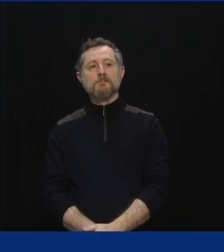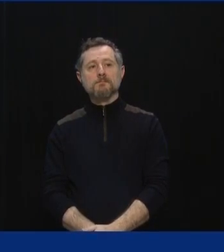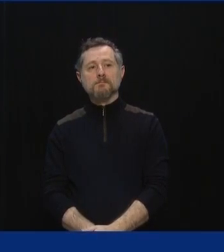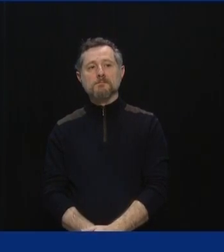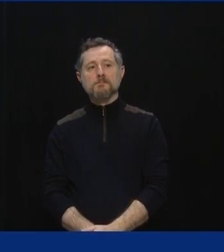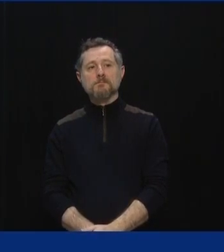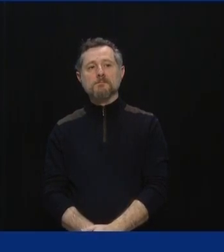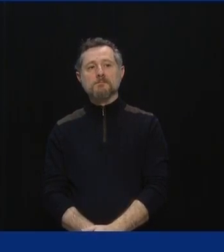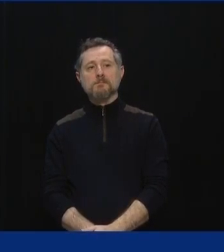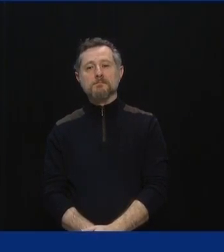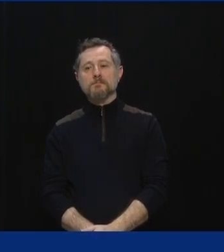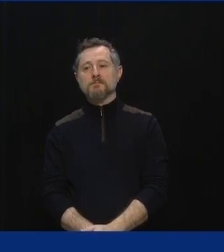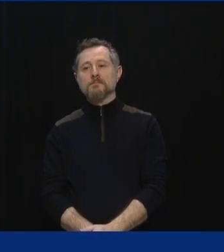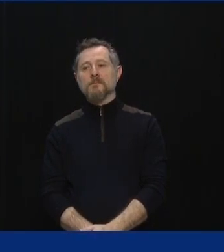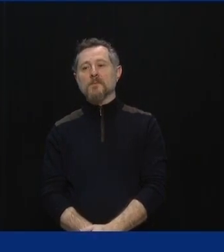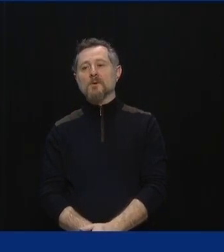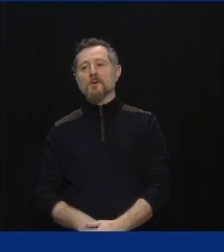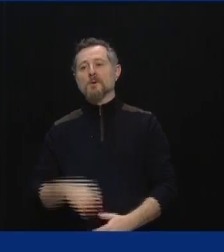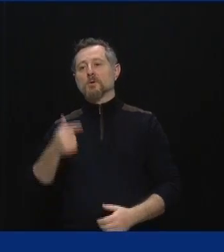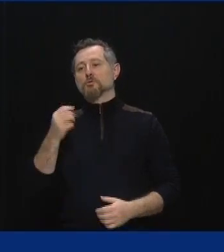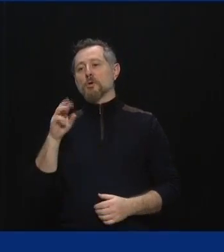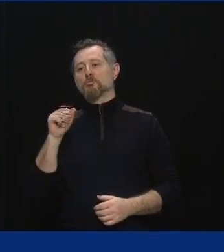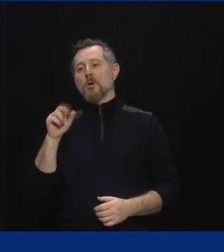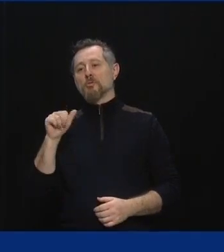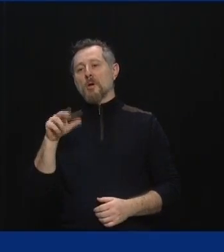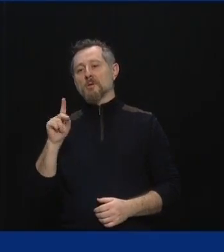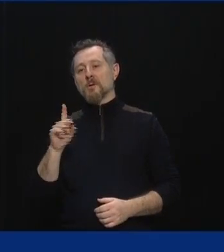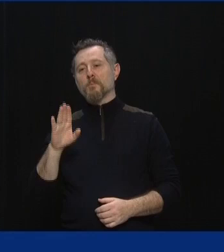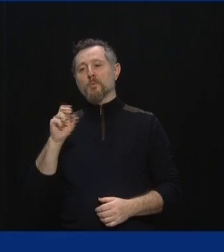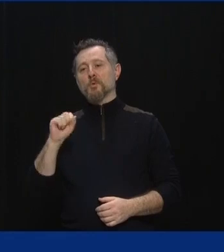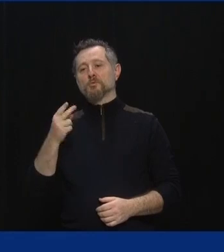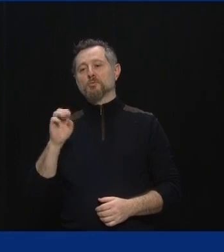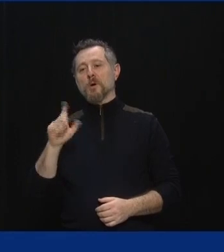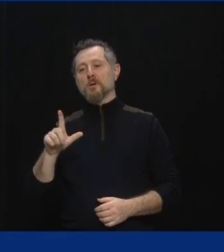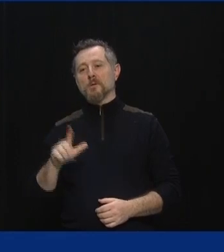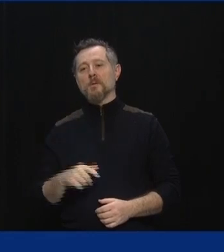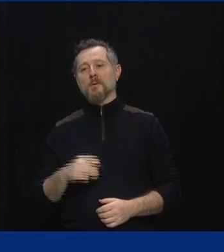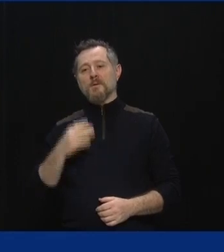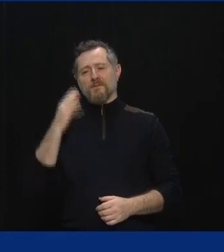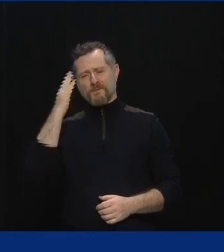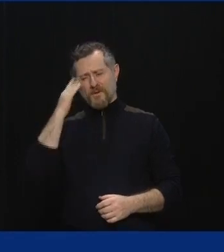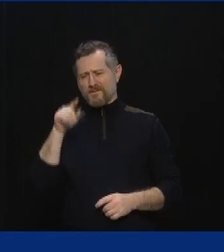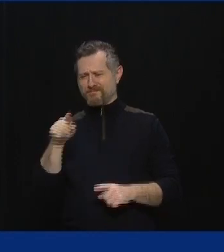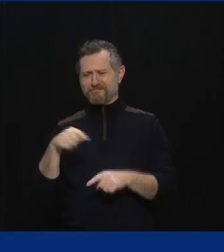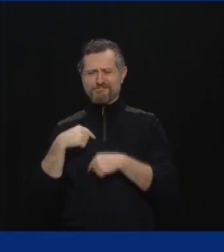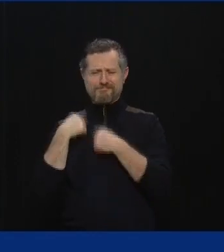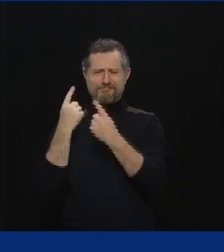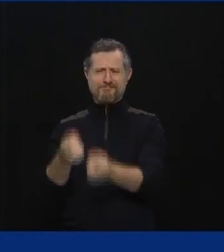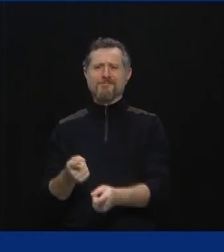I've known Gerard Bushell when I had all black hair.